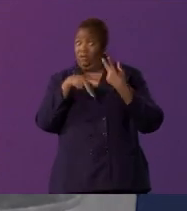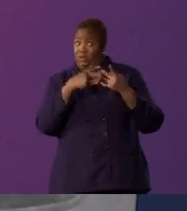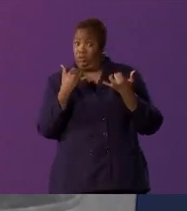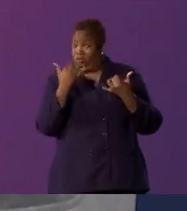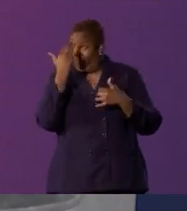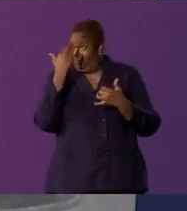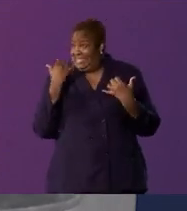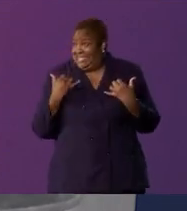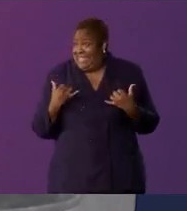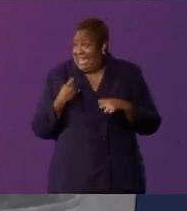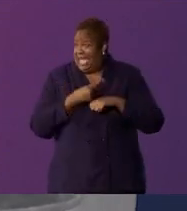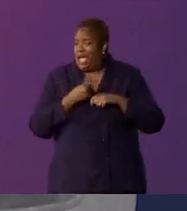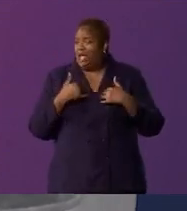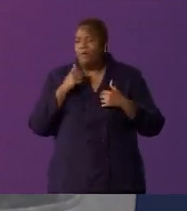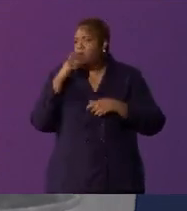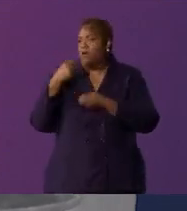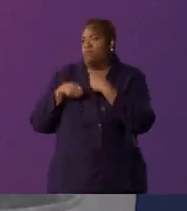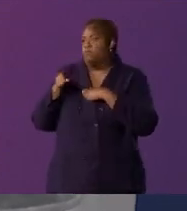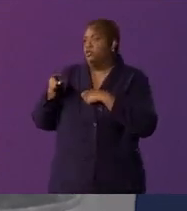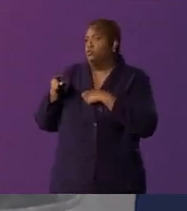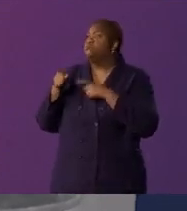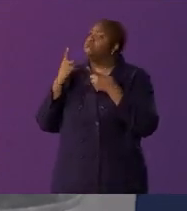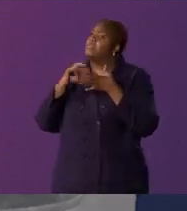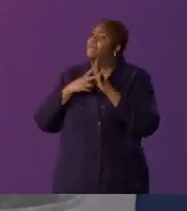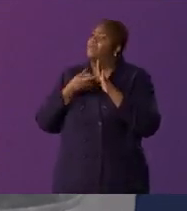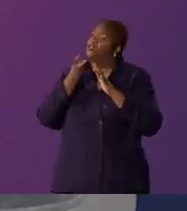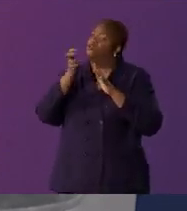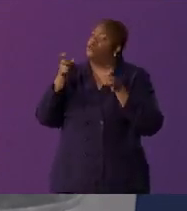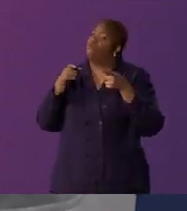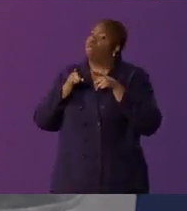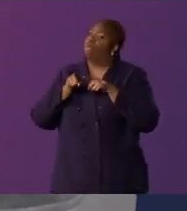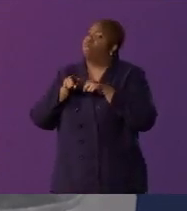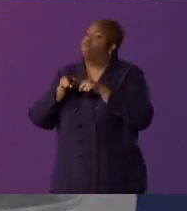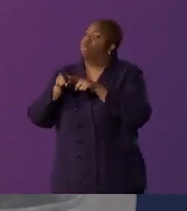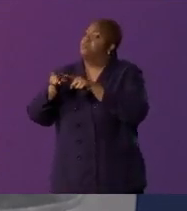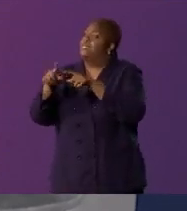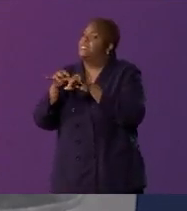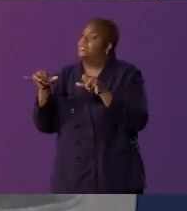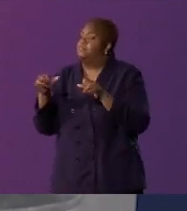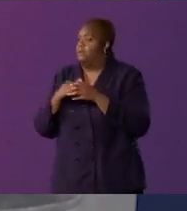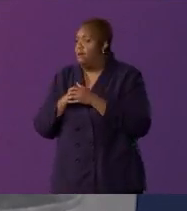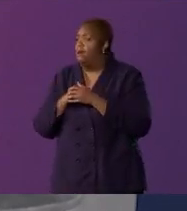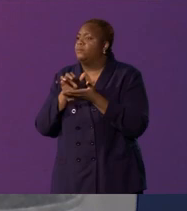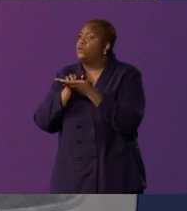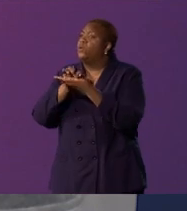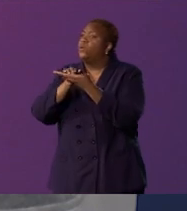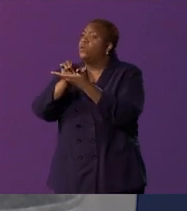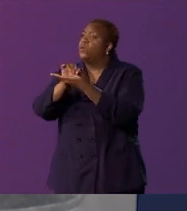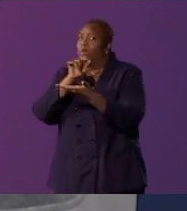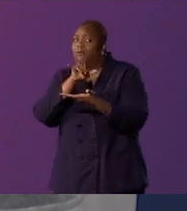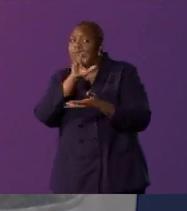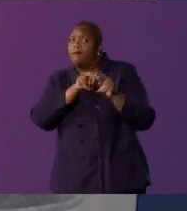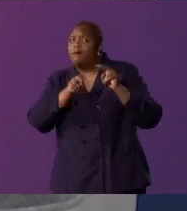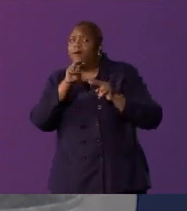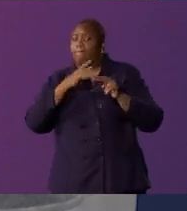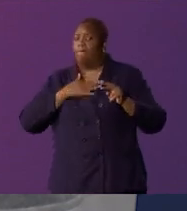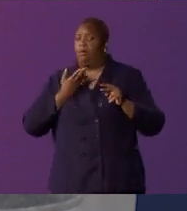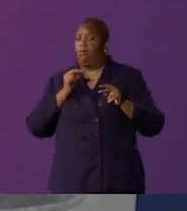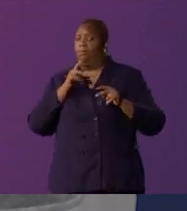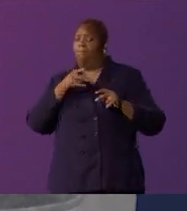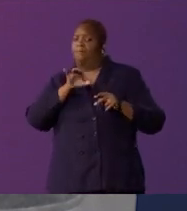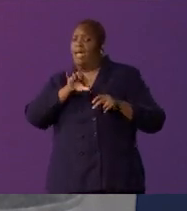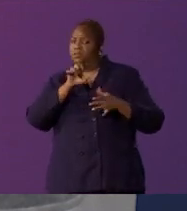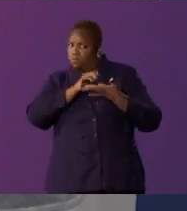So go along the journey with ChatGPT. Go along the journey with large language models. Learn it. Learn it at your pace.